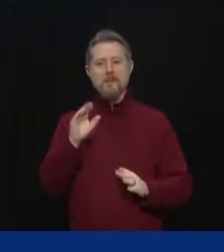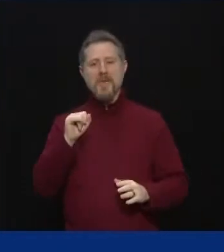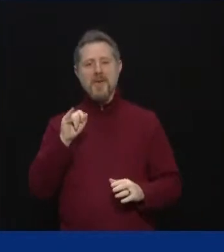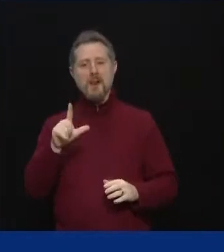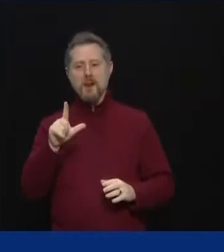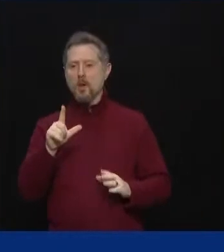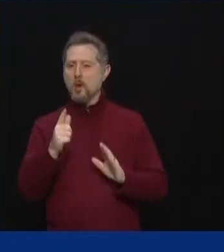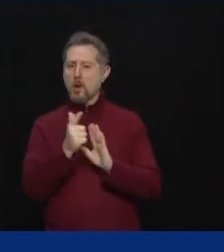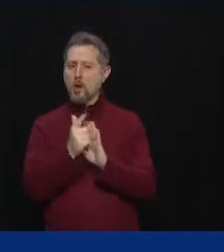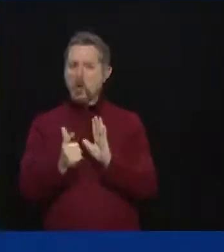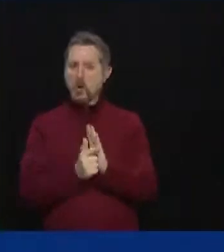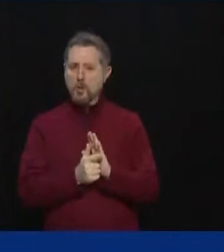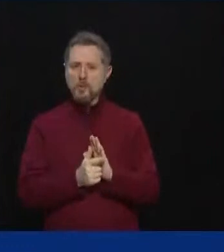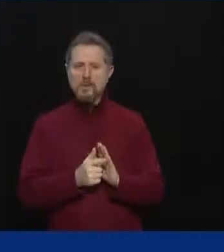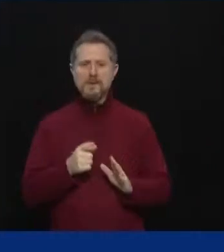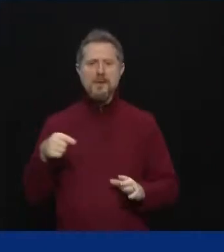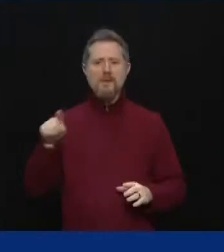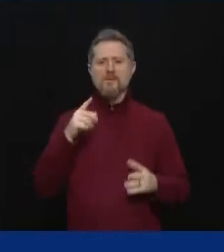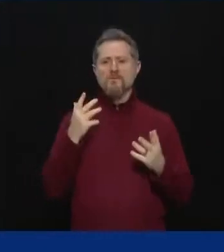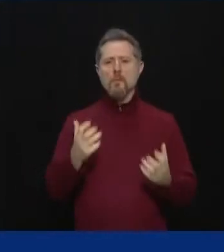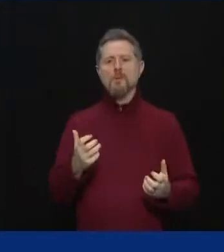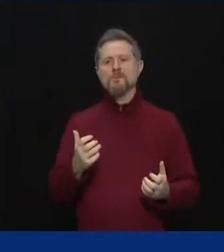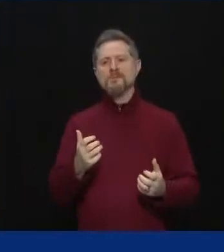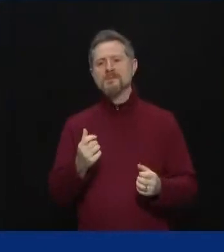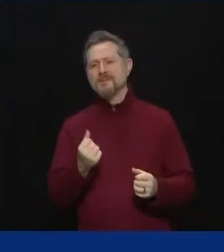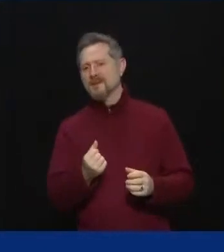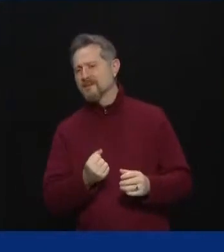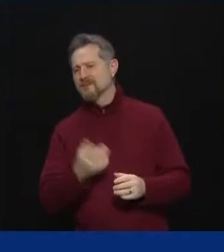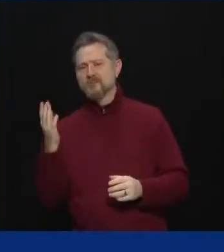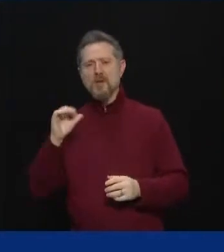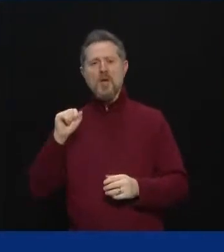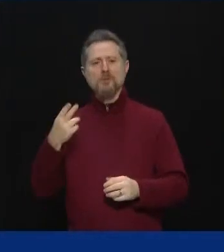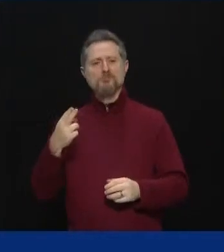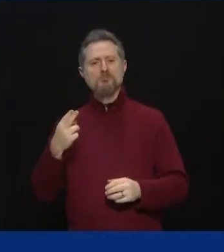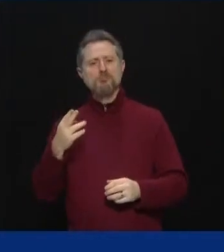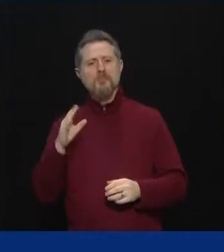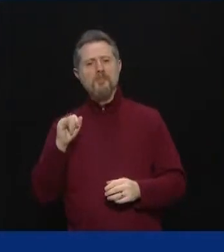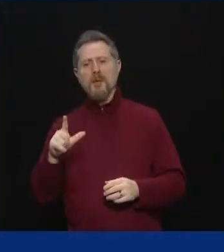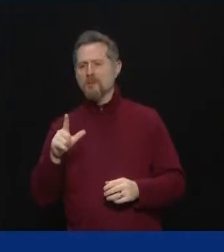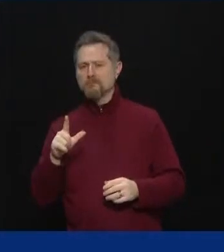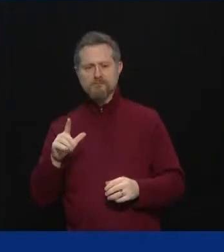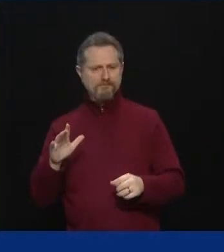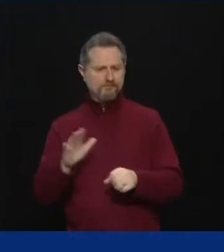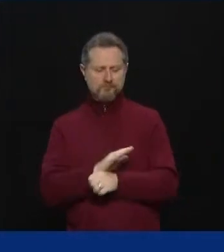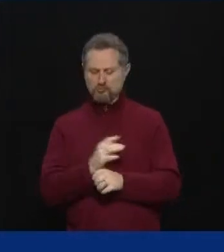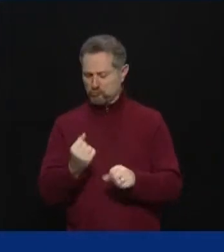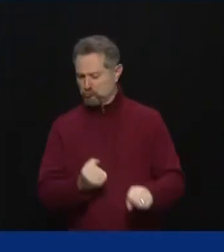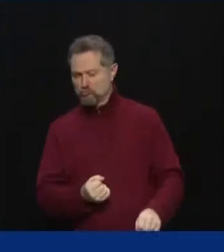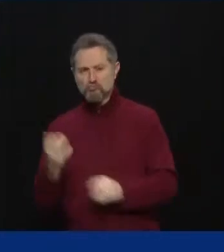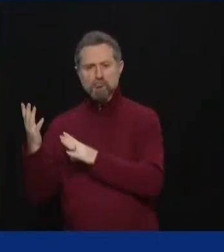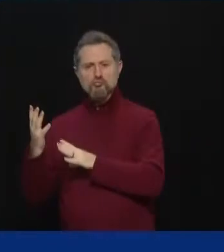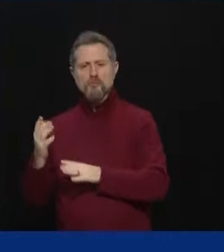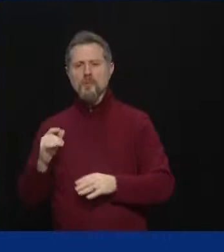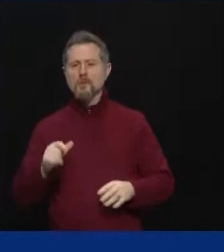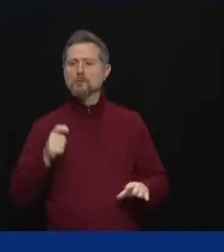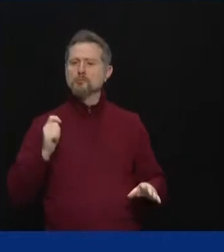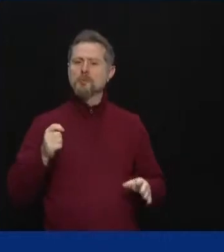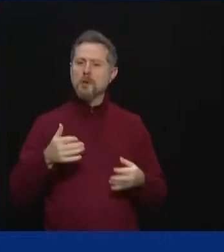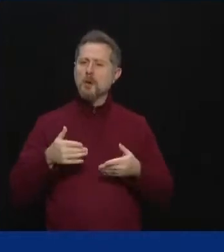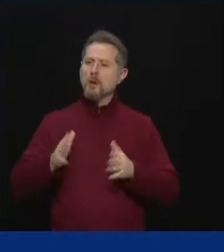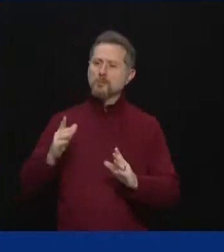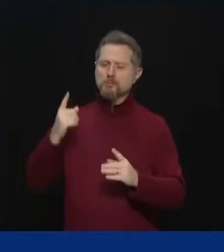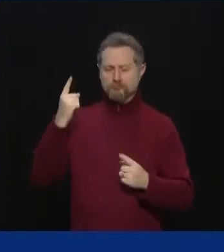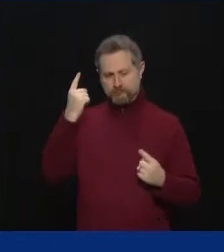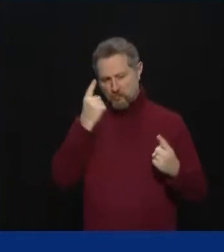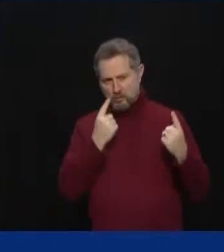is they want to completely eliminate cash bail and also allow judges to consider